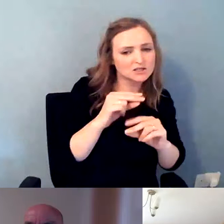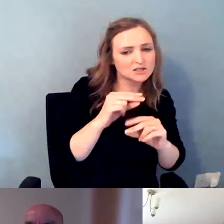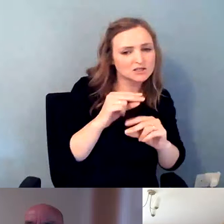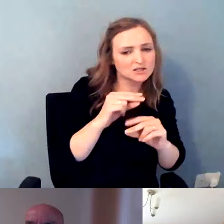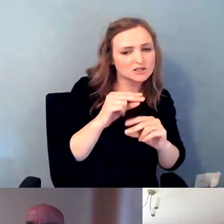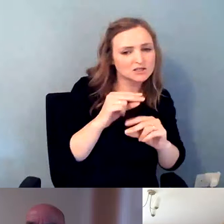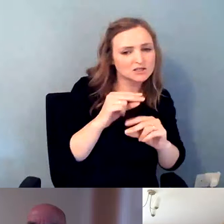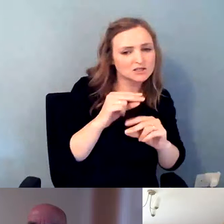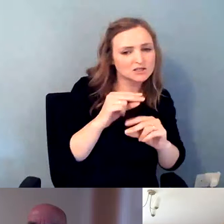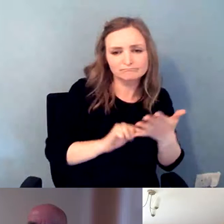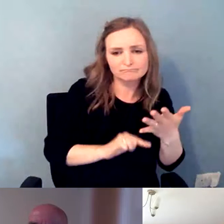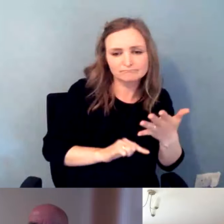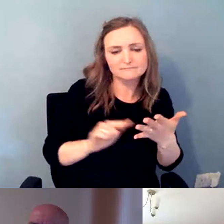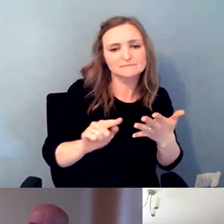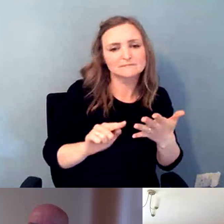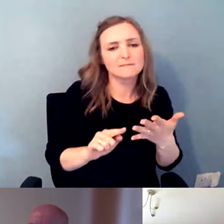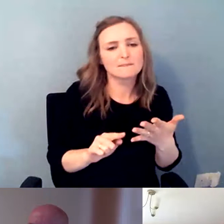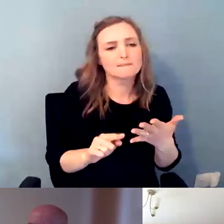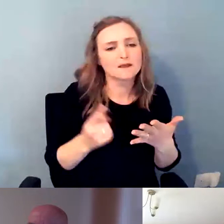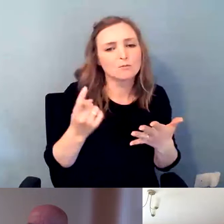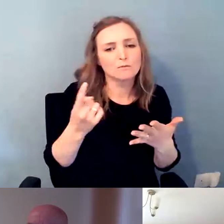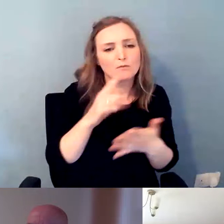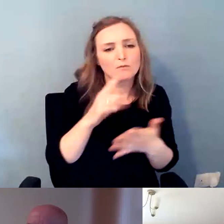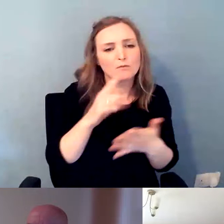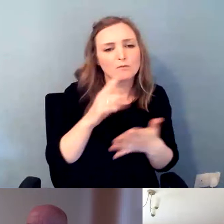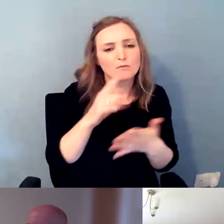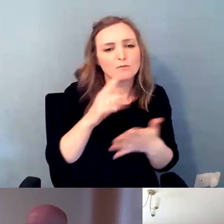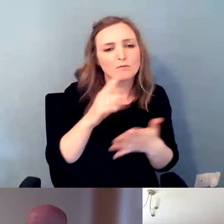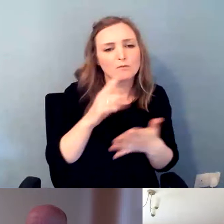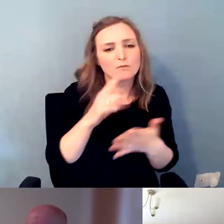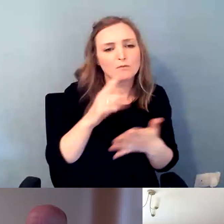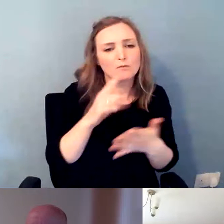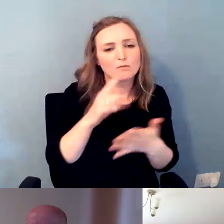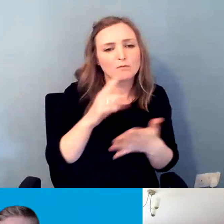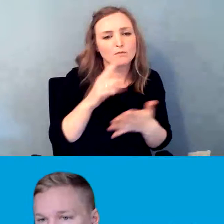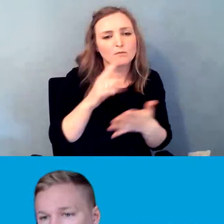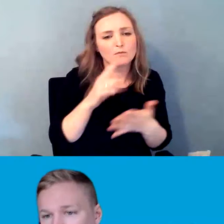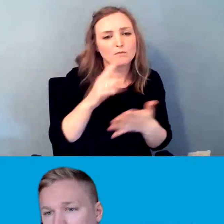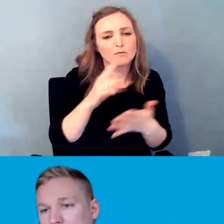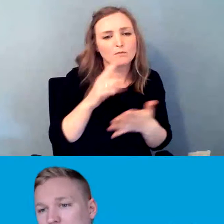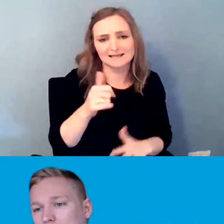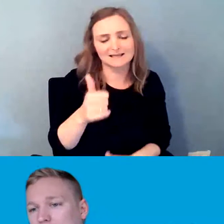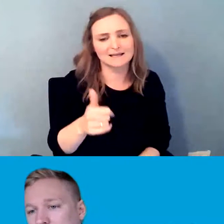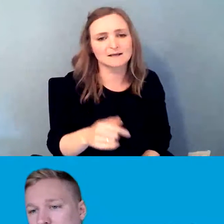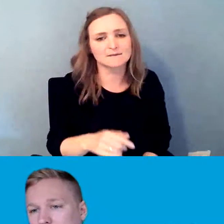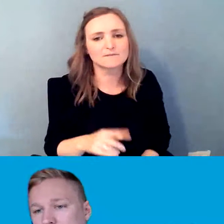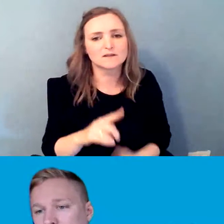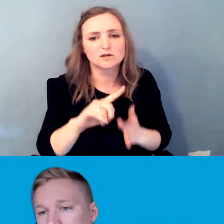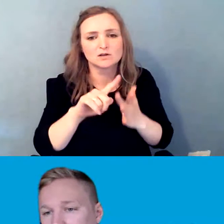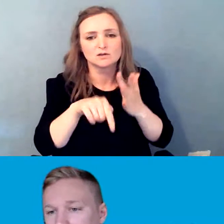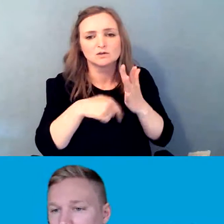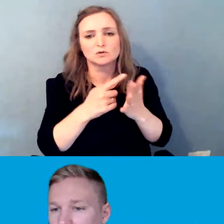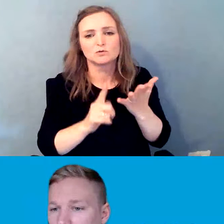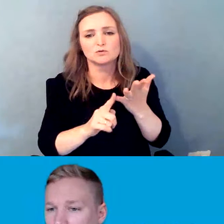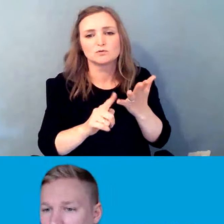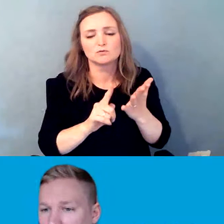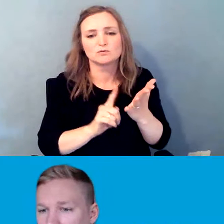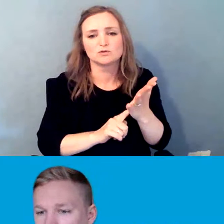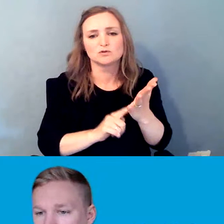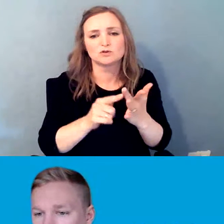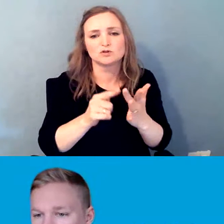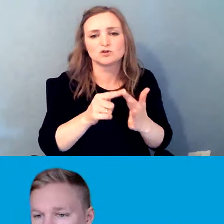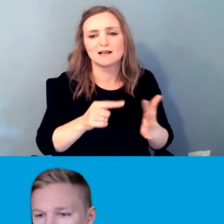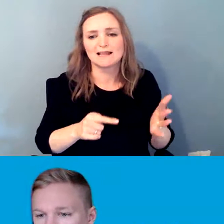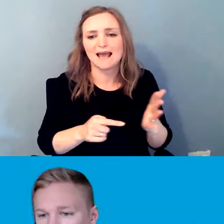in for the final question, if that's okay. So, Juliet, I know that your